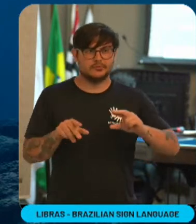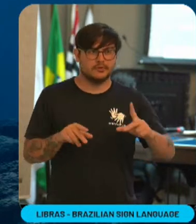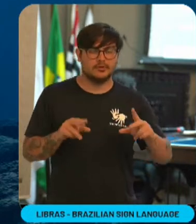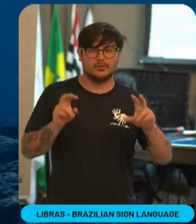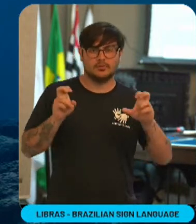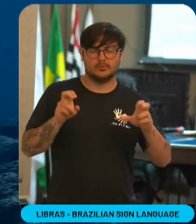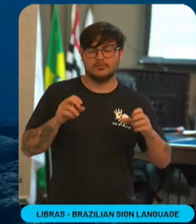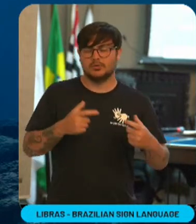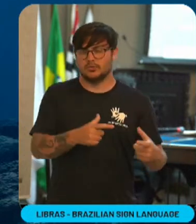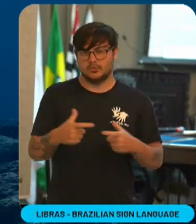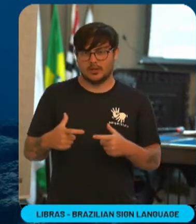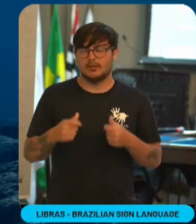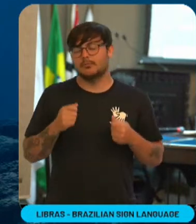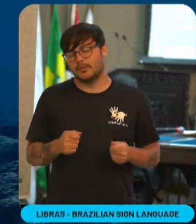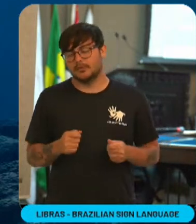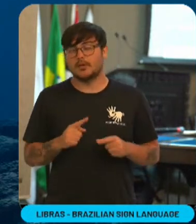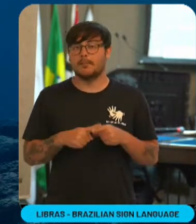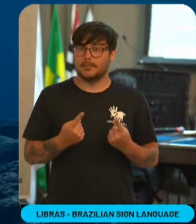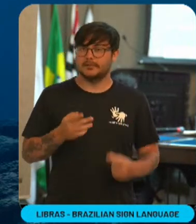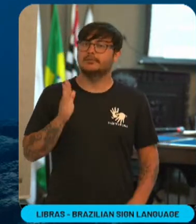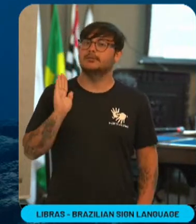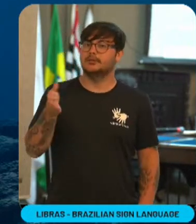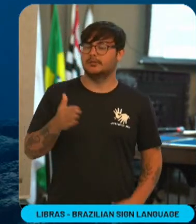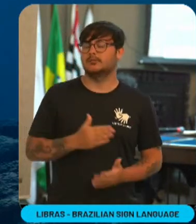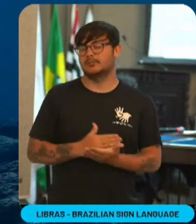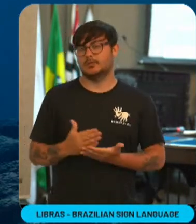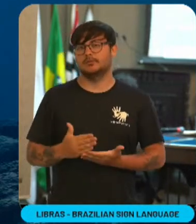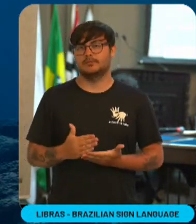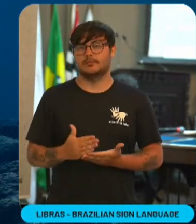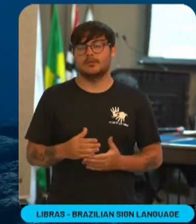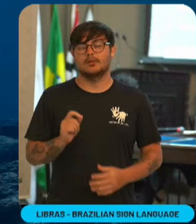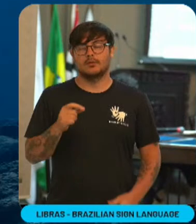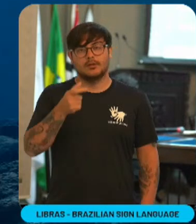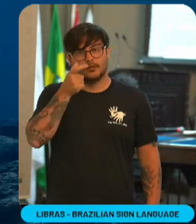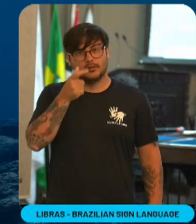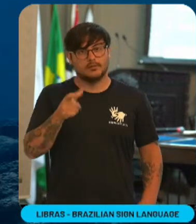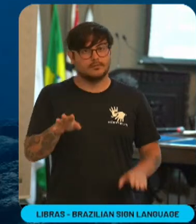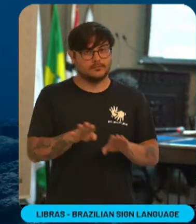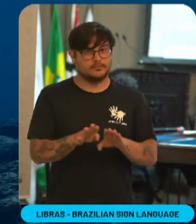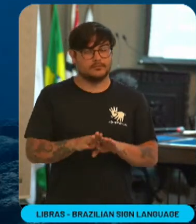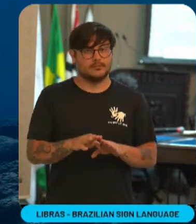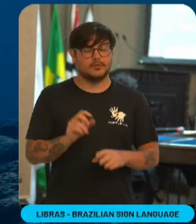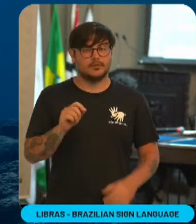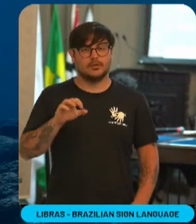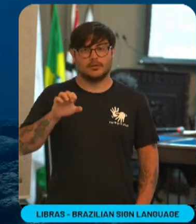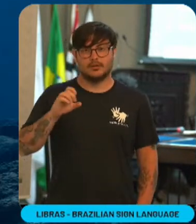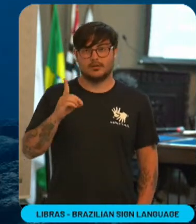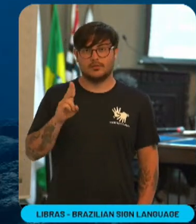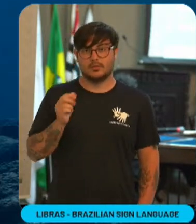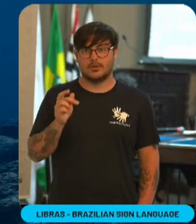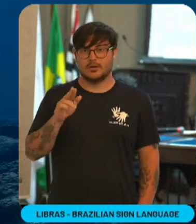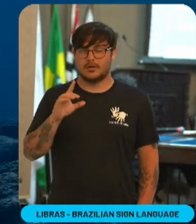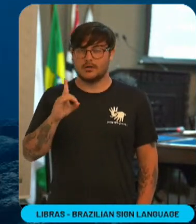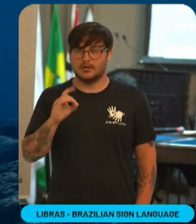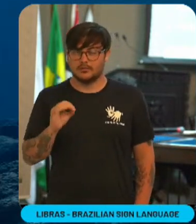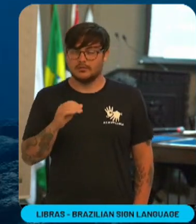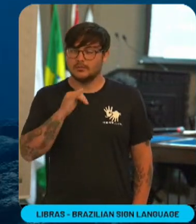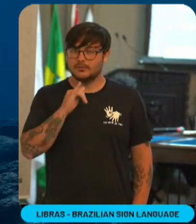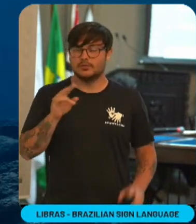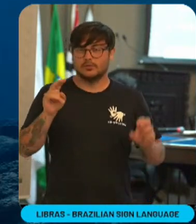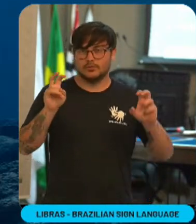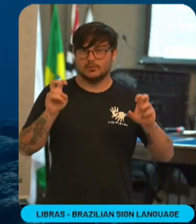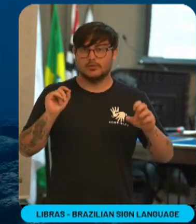We have studied and we can have some divergences related to different scenarios, but an important point that